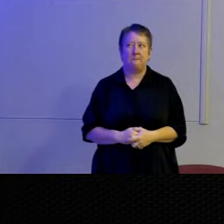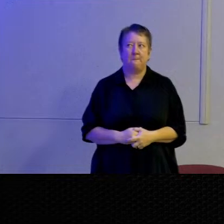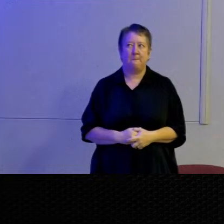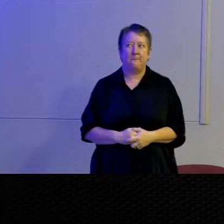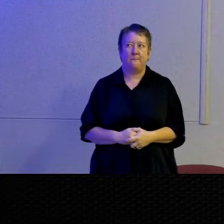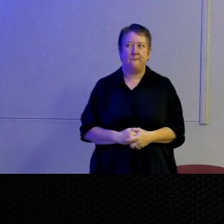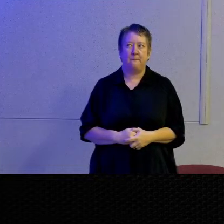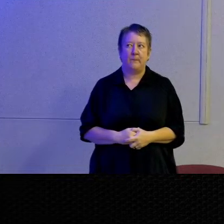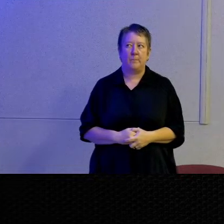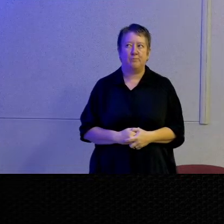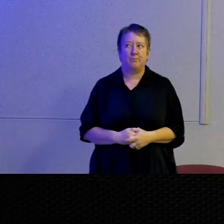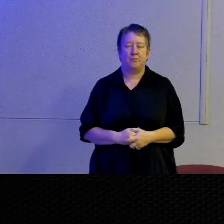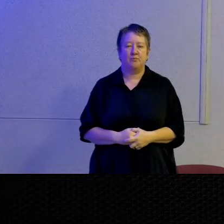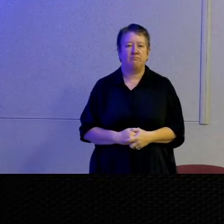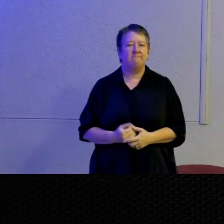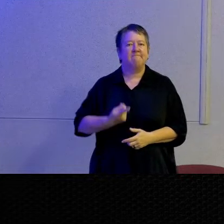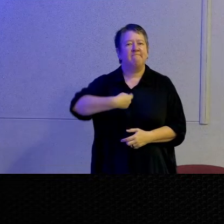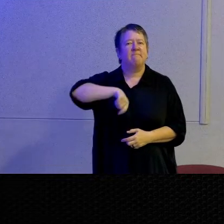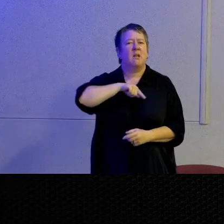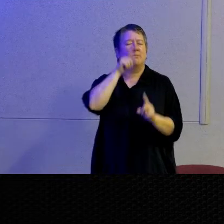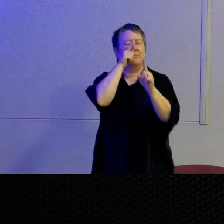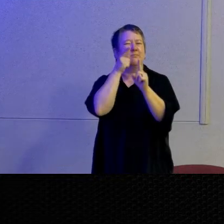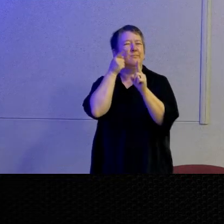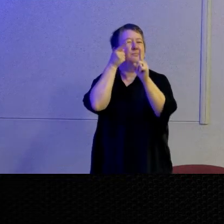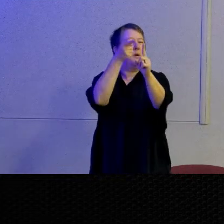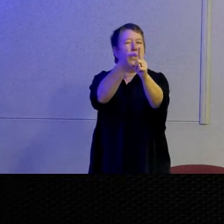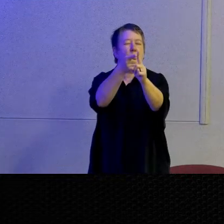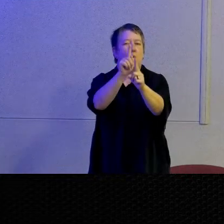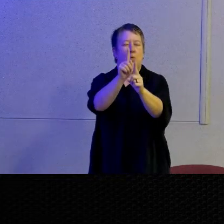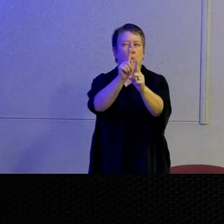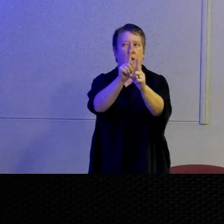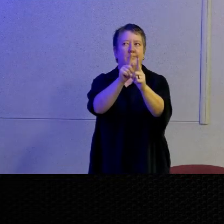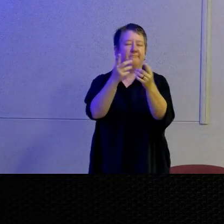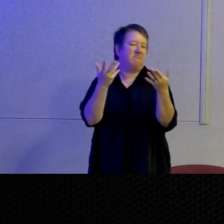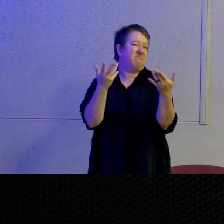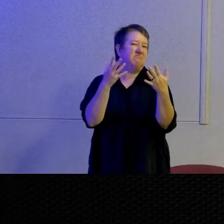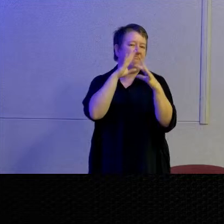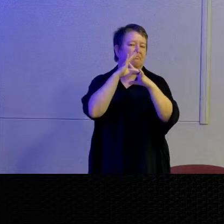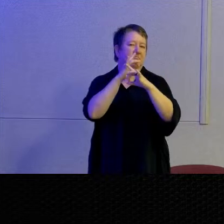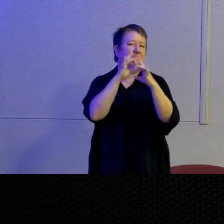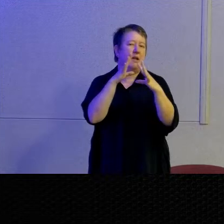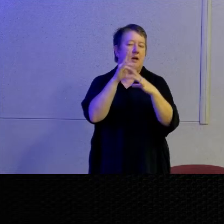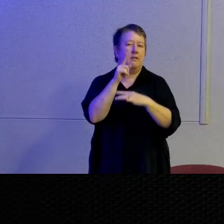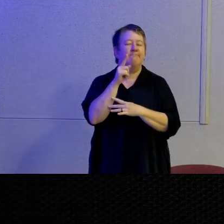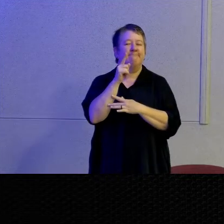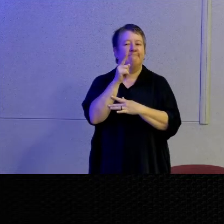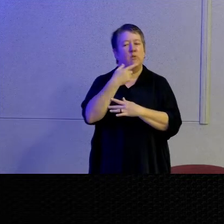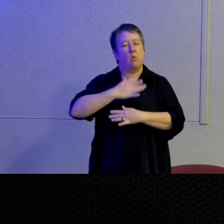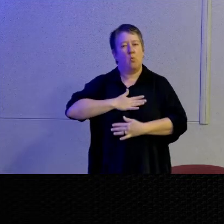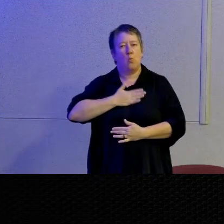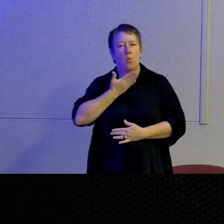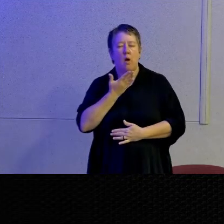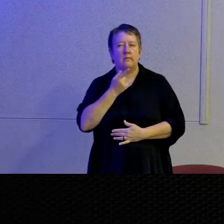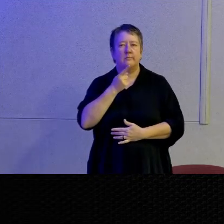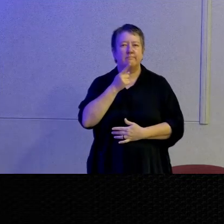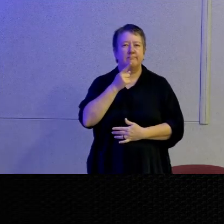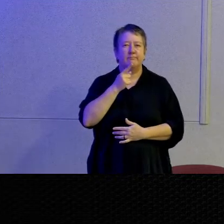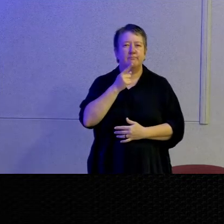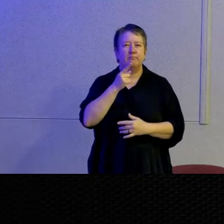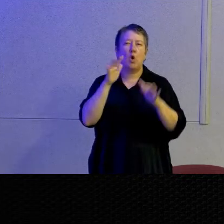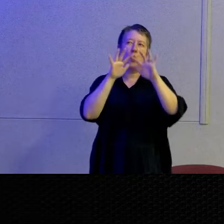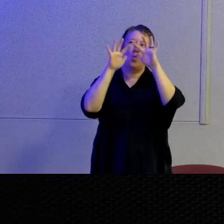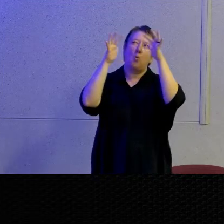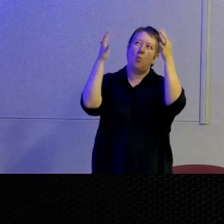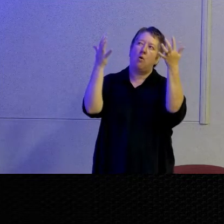so our goal is fairly straightforward: to understand the most fundamental particles and laws of the